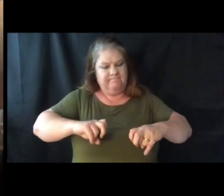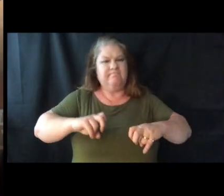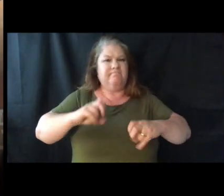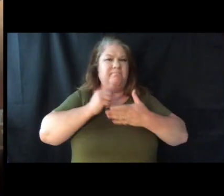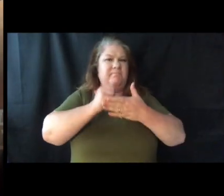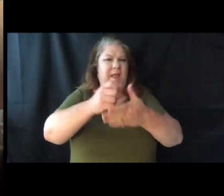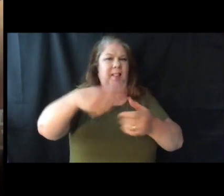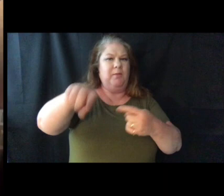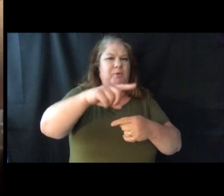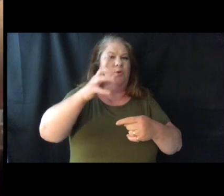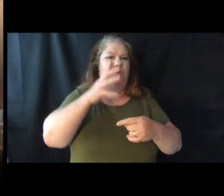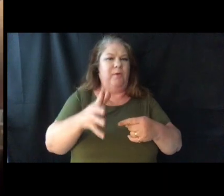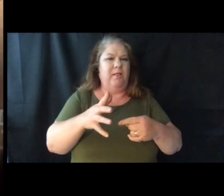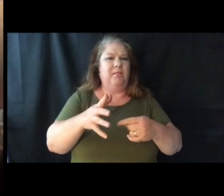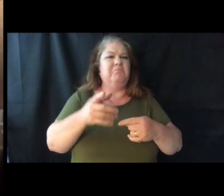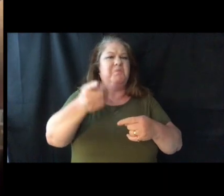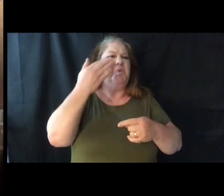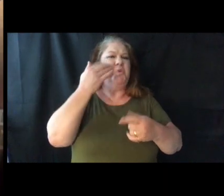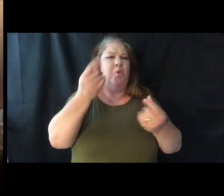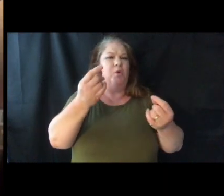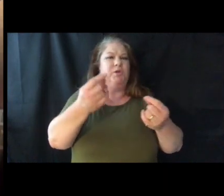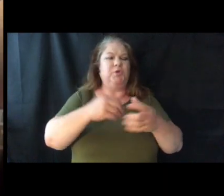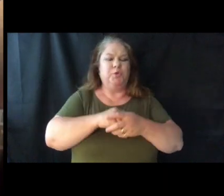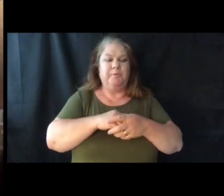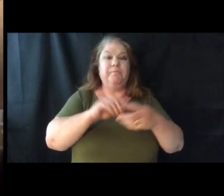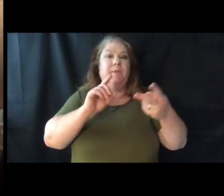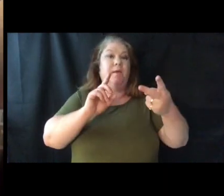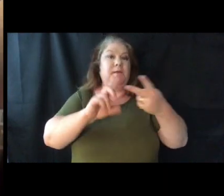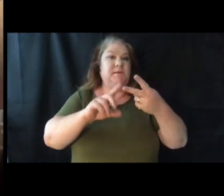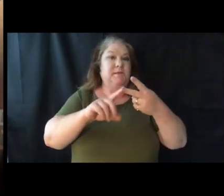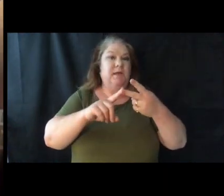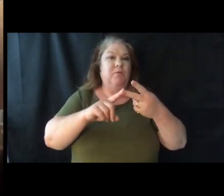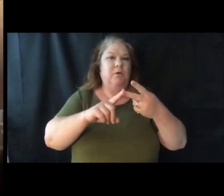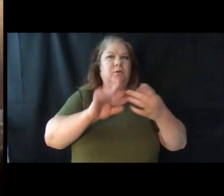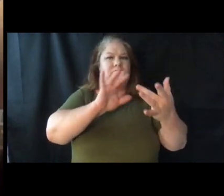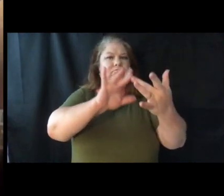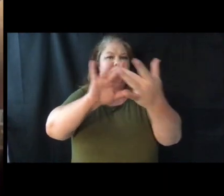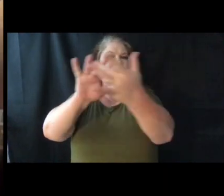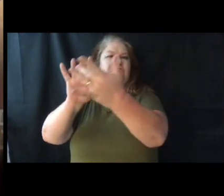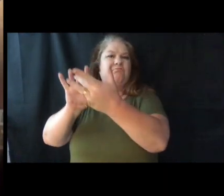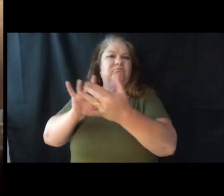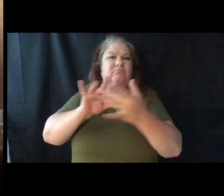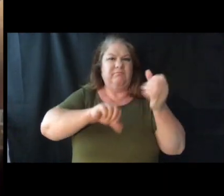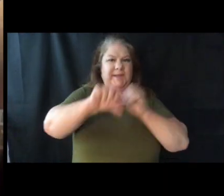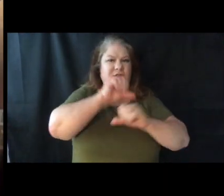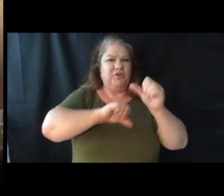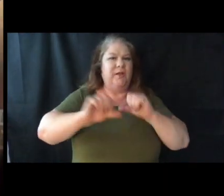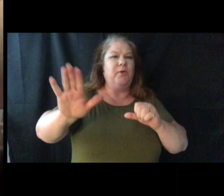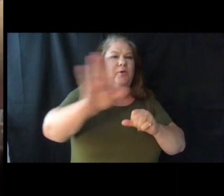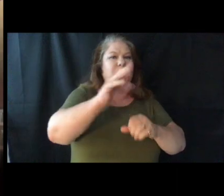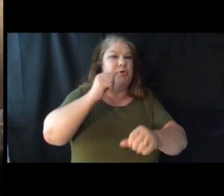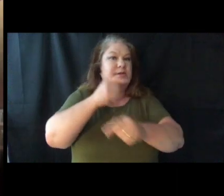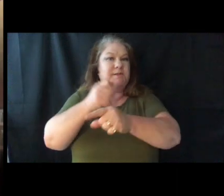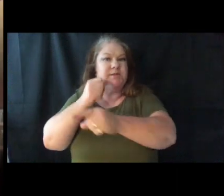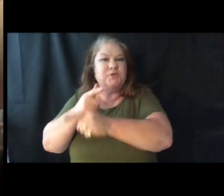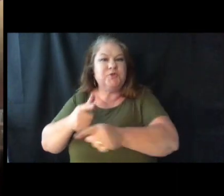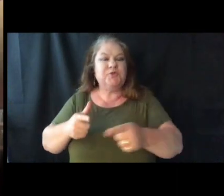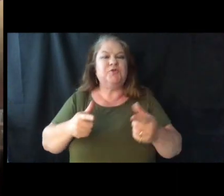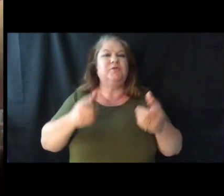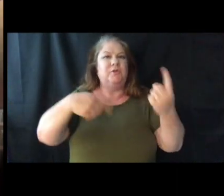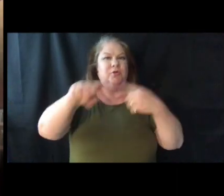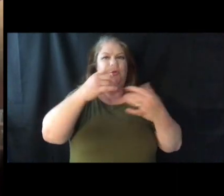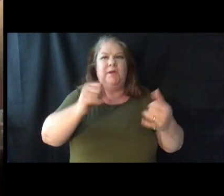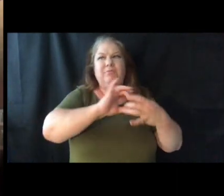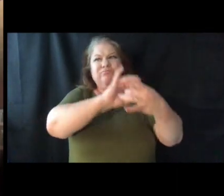oftentimes we really know what we need to do. The second thing is, keep in touch with your sisters. You are now part of this wonderful